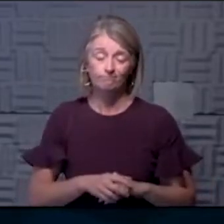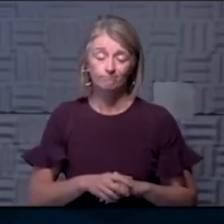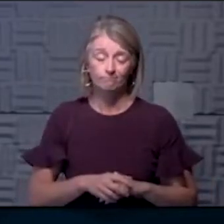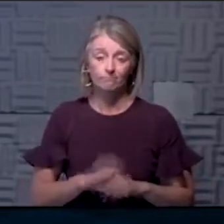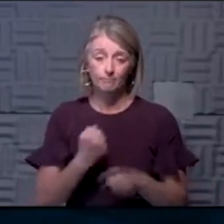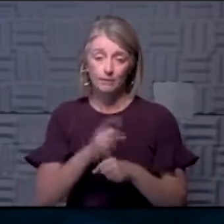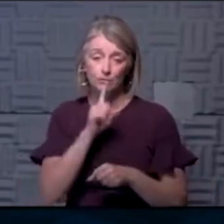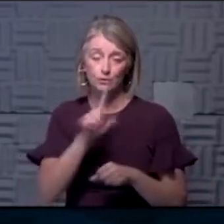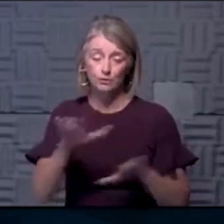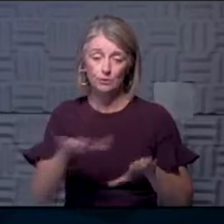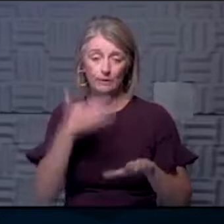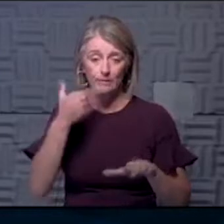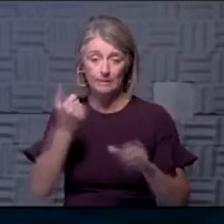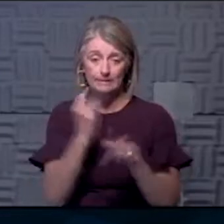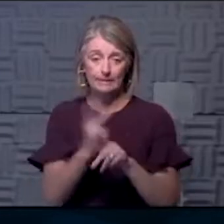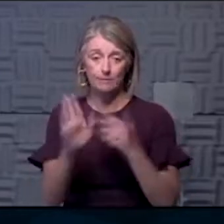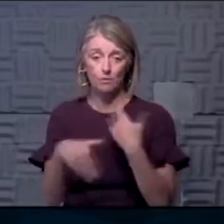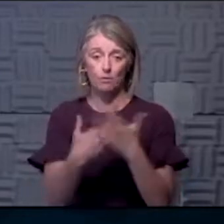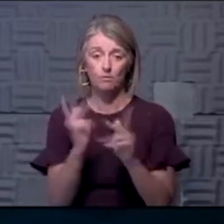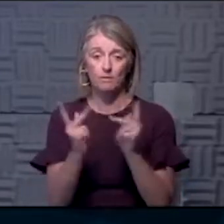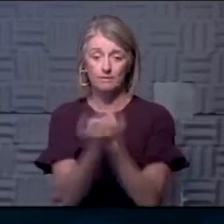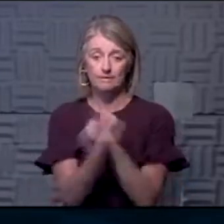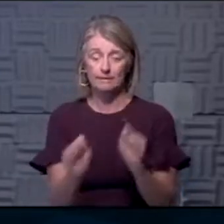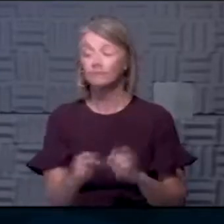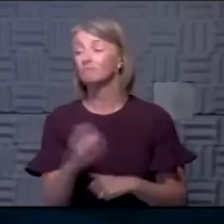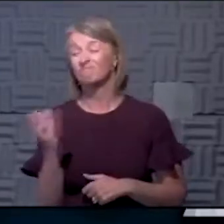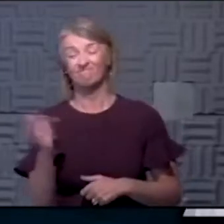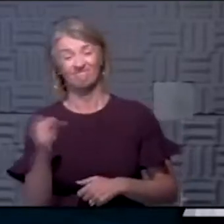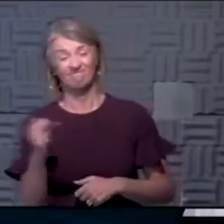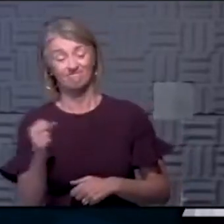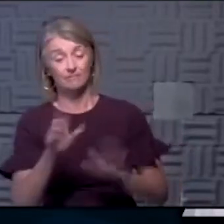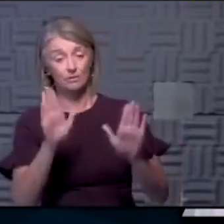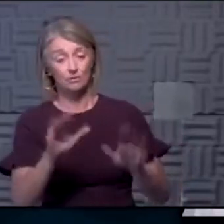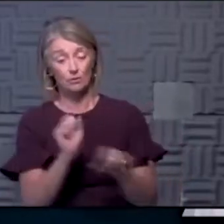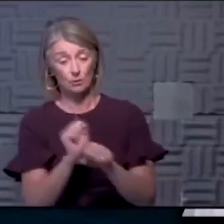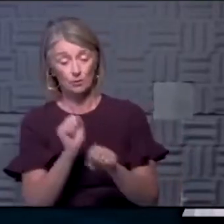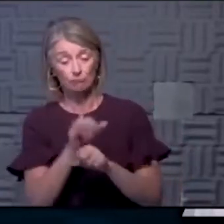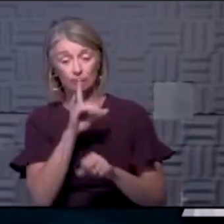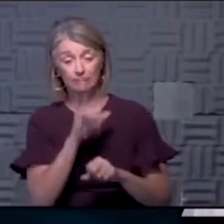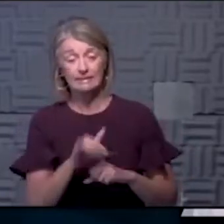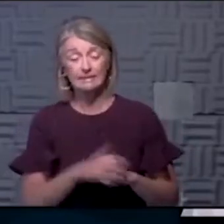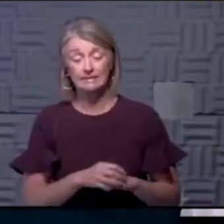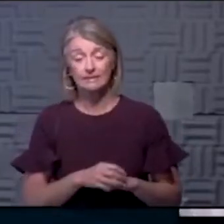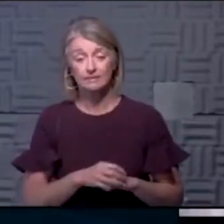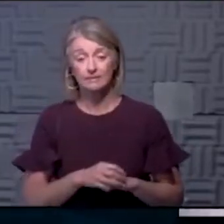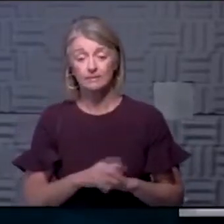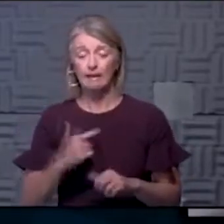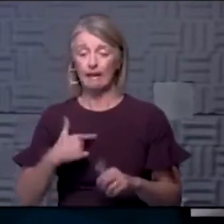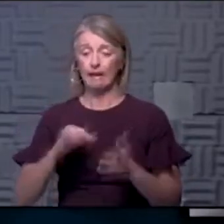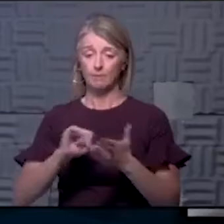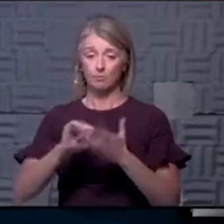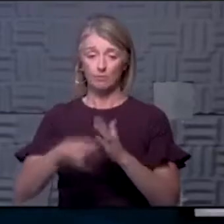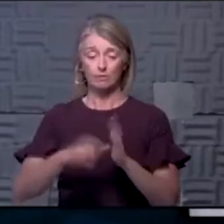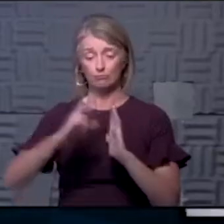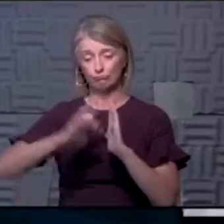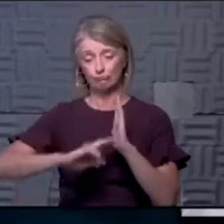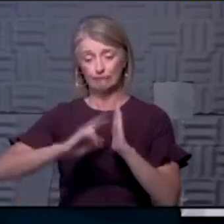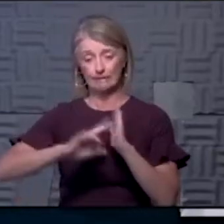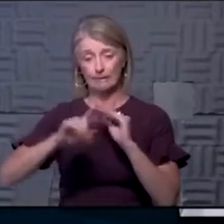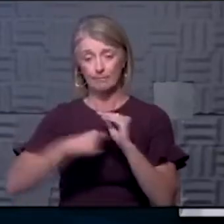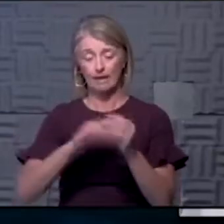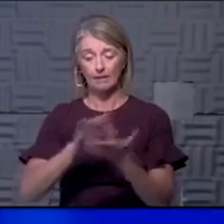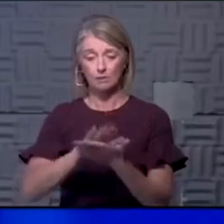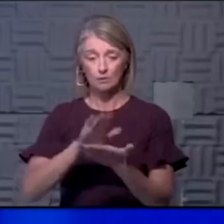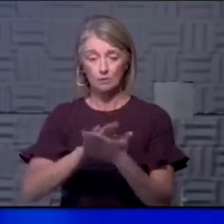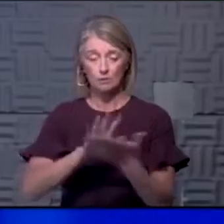sure that we're doing the best to keep everybody safe. Yeah, and I think that's great work. So I'm impressed. You read all about how campuses are